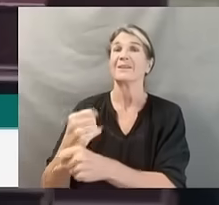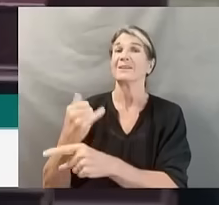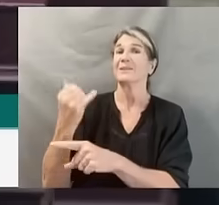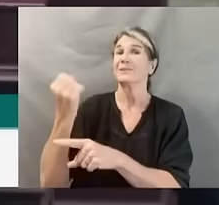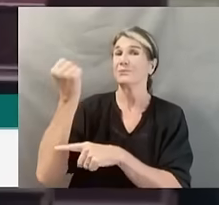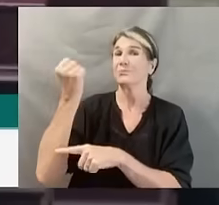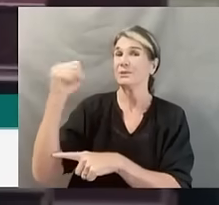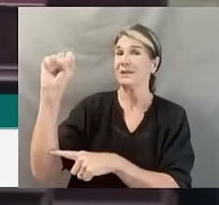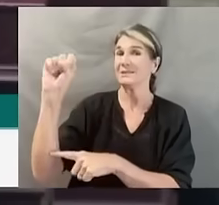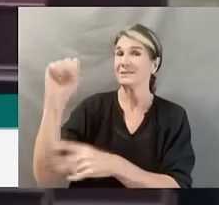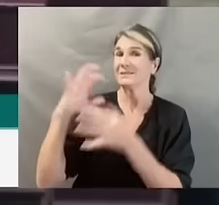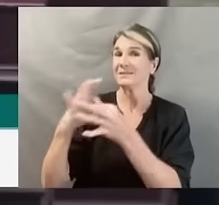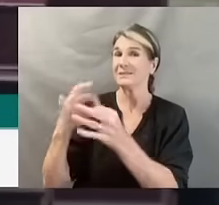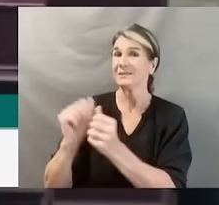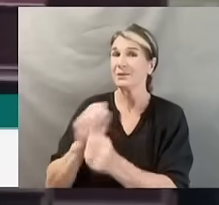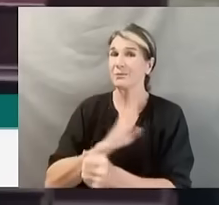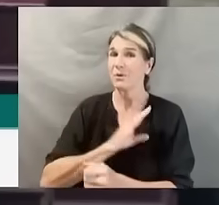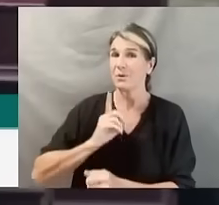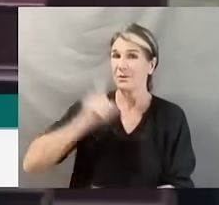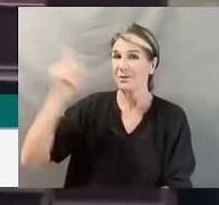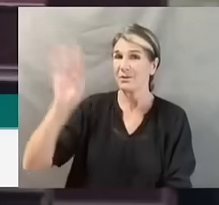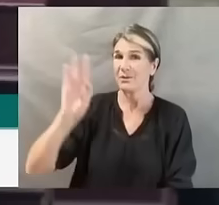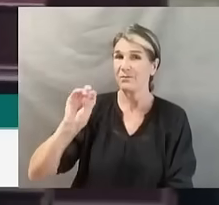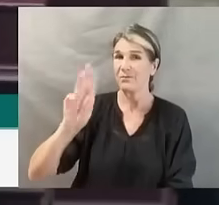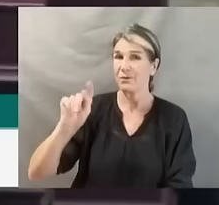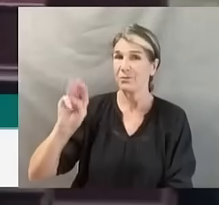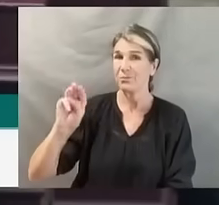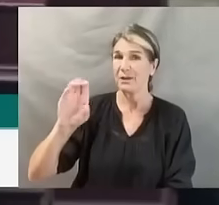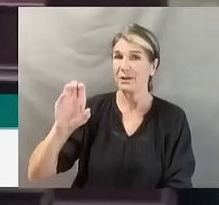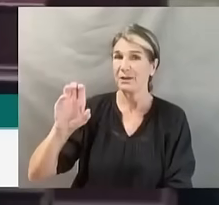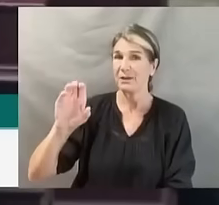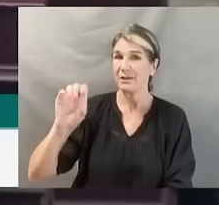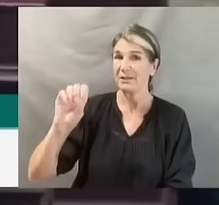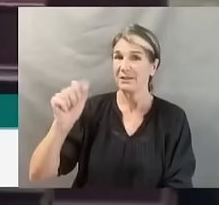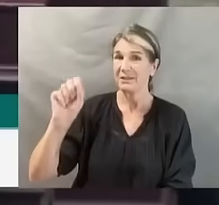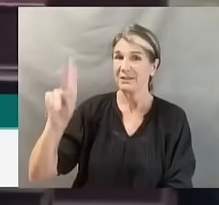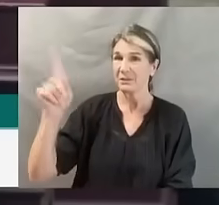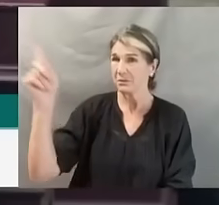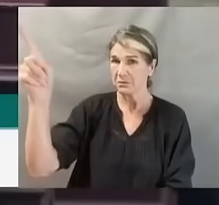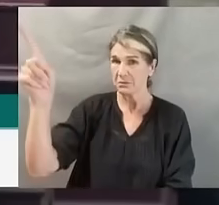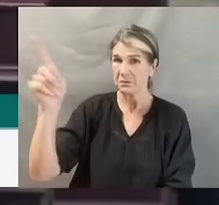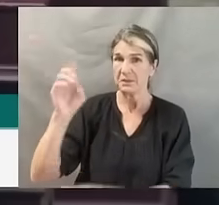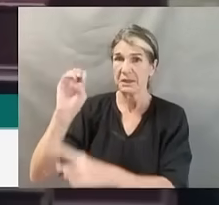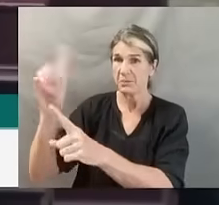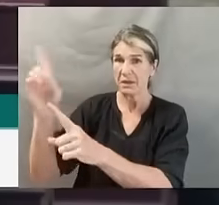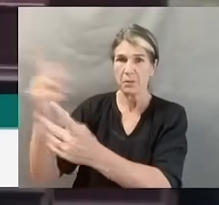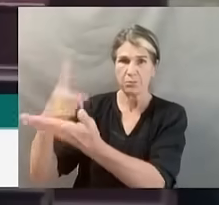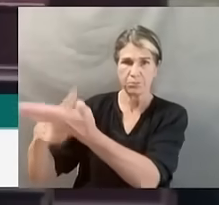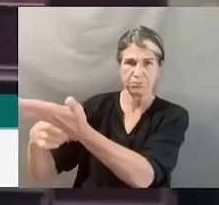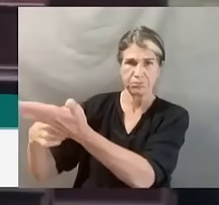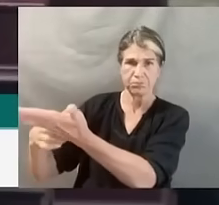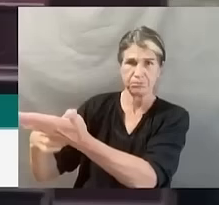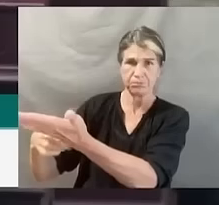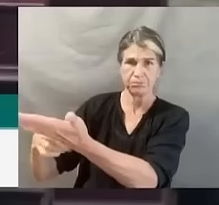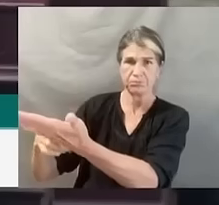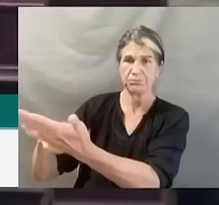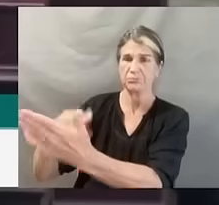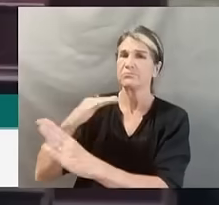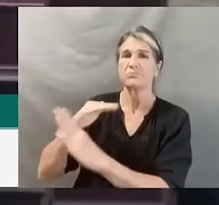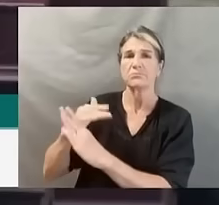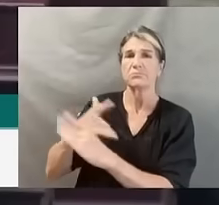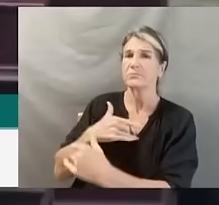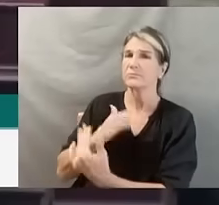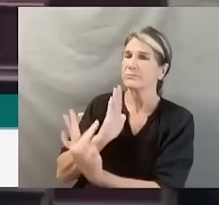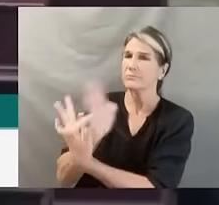facilitate dialogue and prevent disruptions. So our focus is on fostering negotiations that